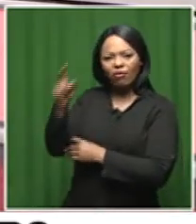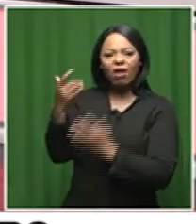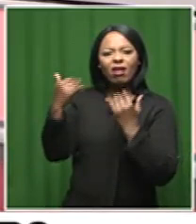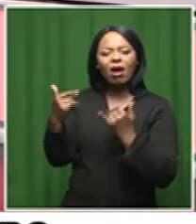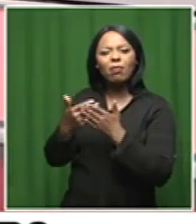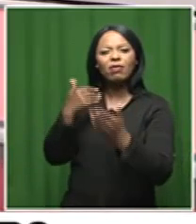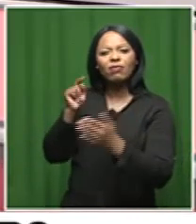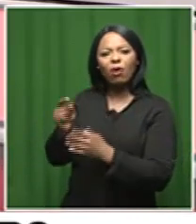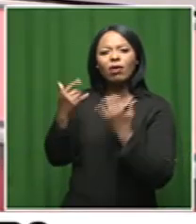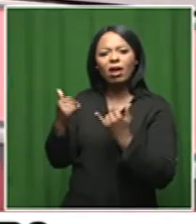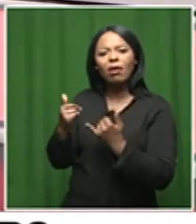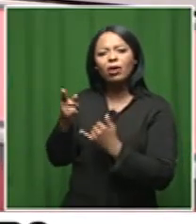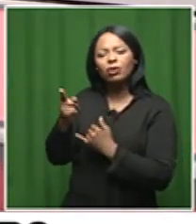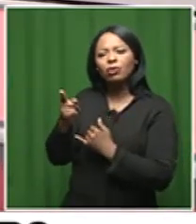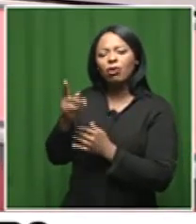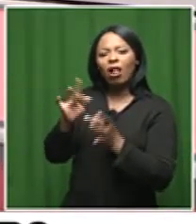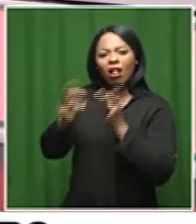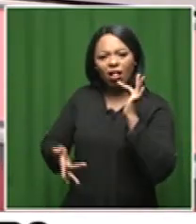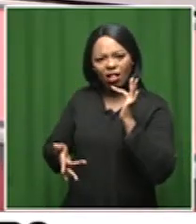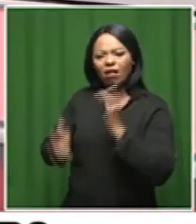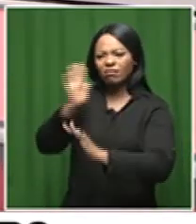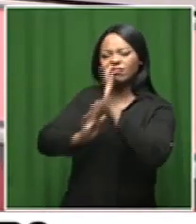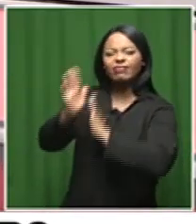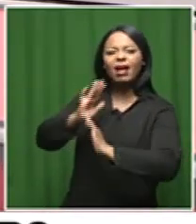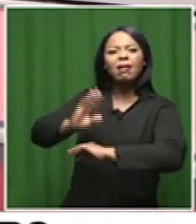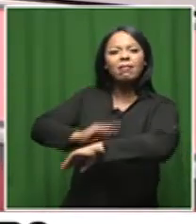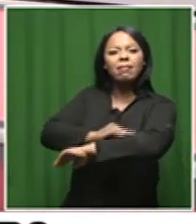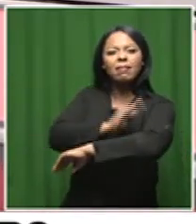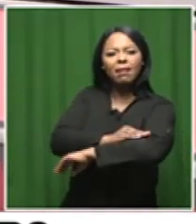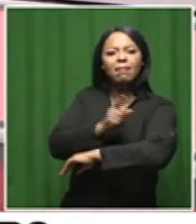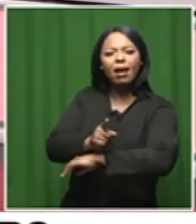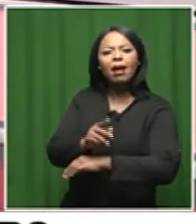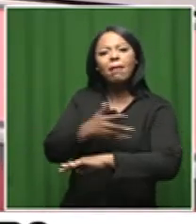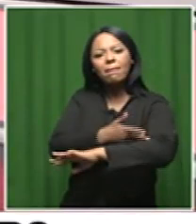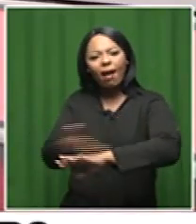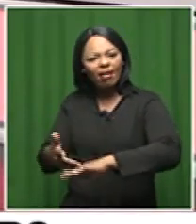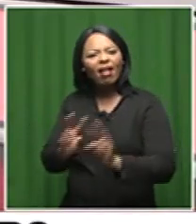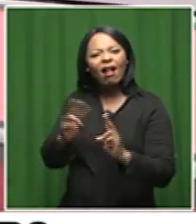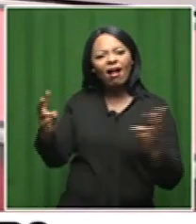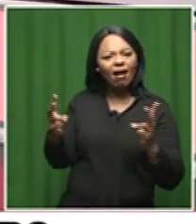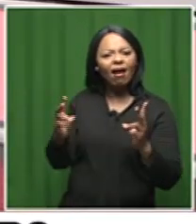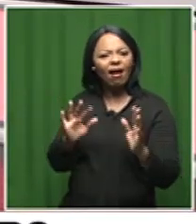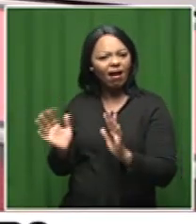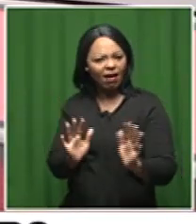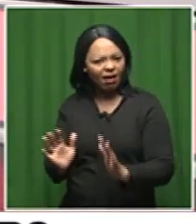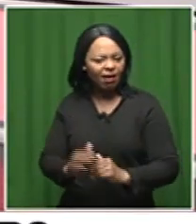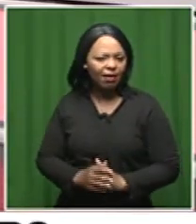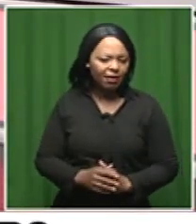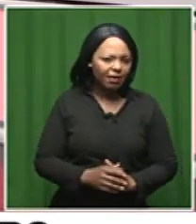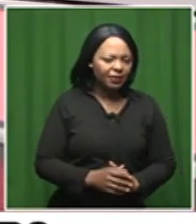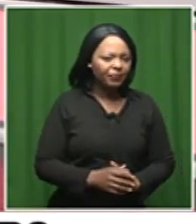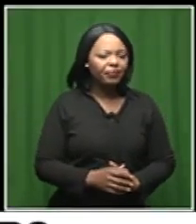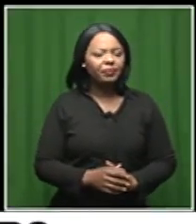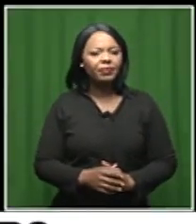we're talking about what these blood cancers are. We can pick up the discussion from this point onward. Sure.